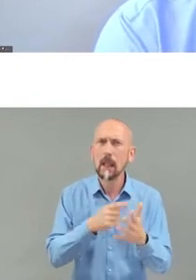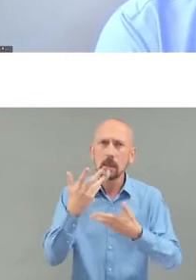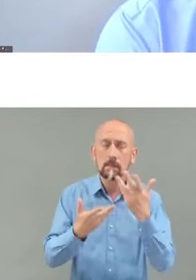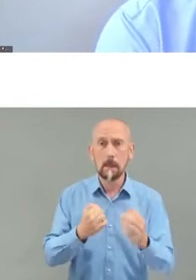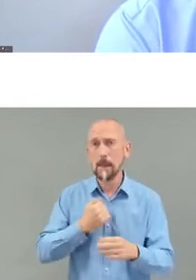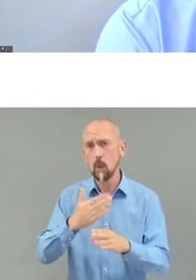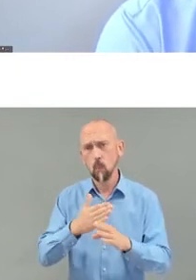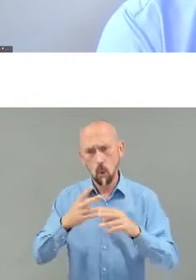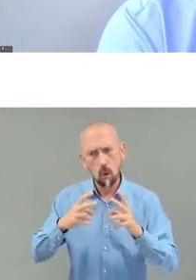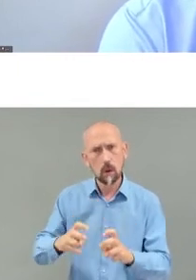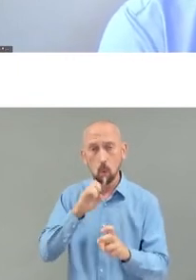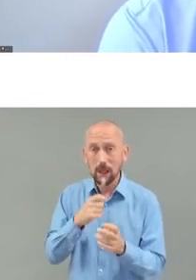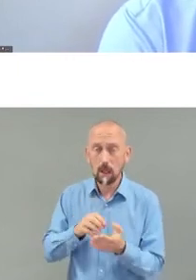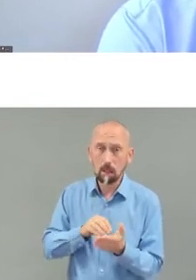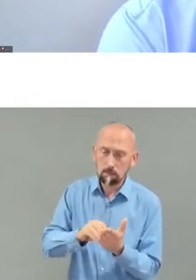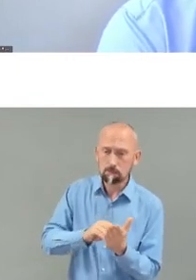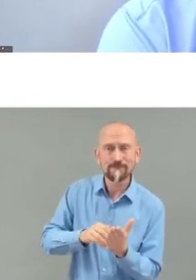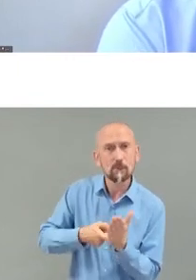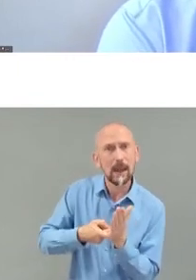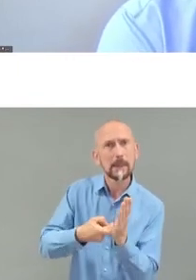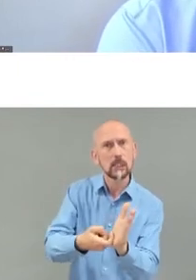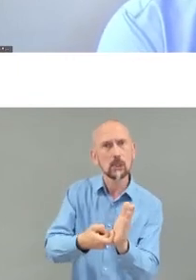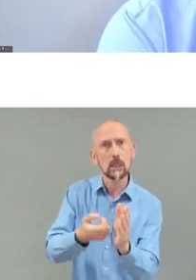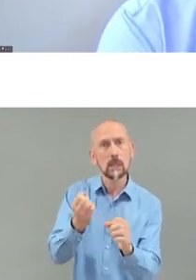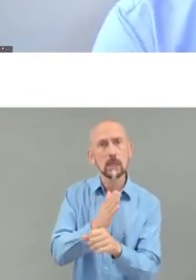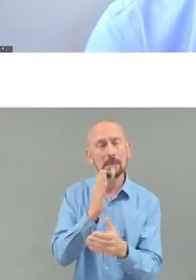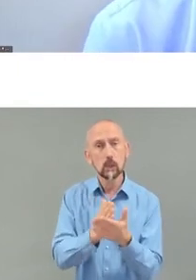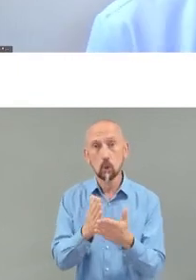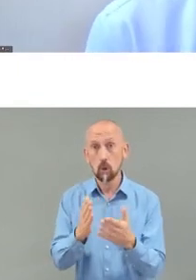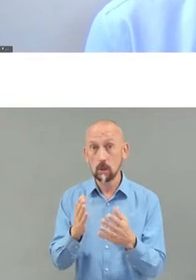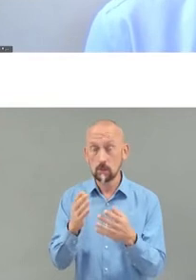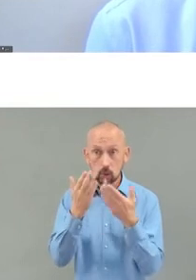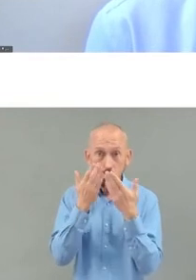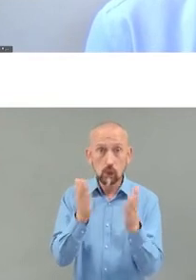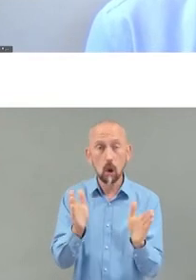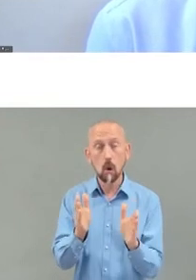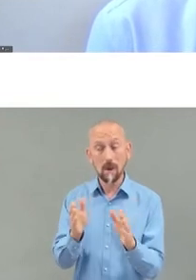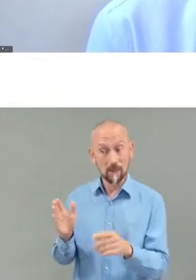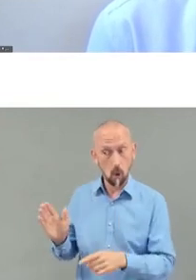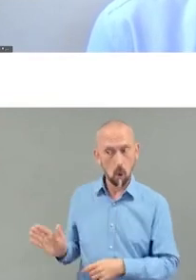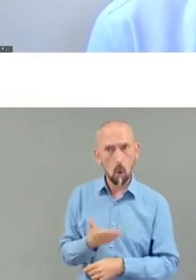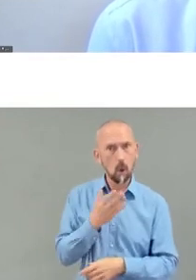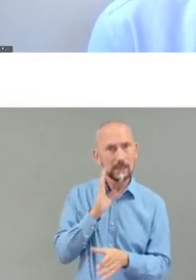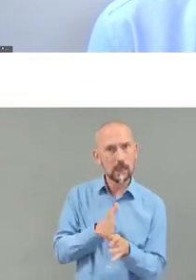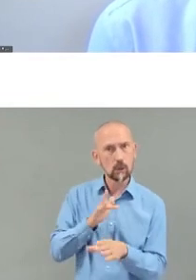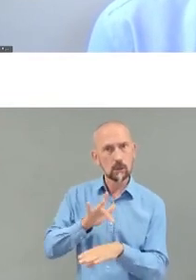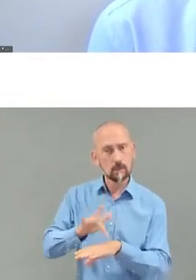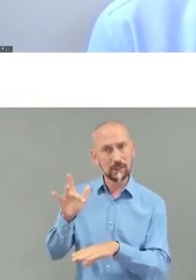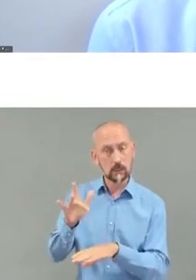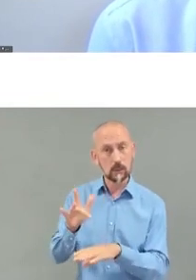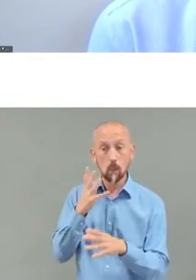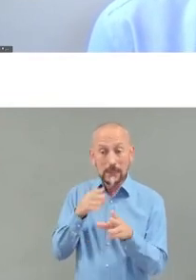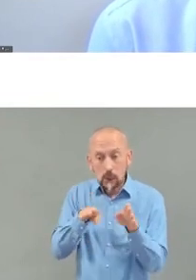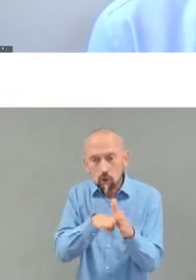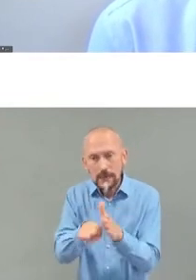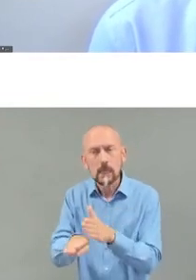recommendations about the importance of all the psychological professions when training individuals to consider part-time routes, but with the caveat